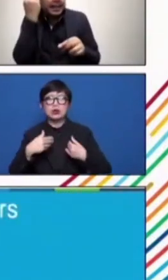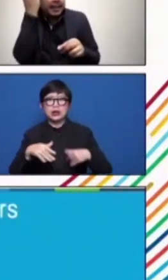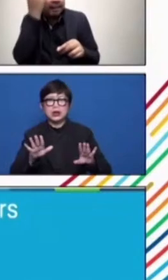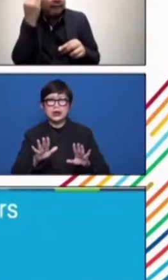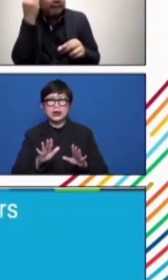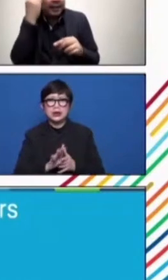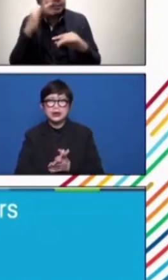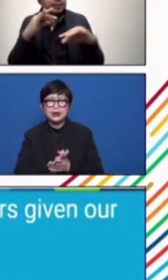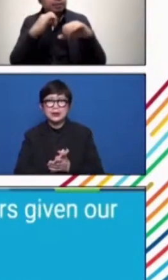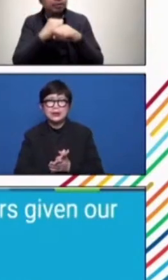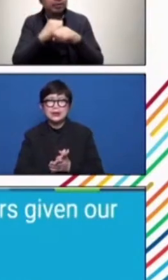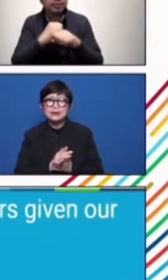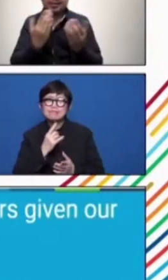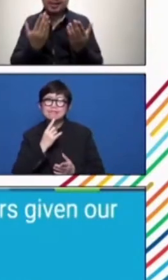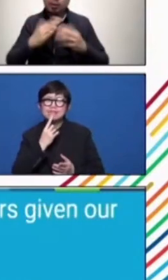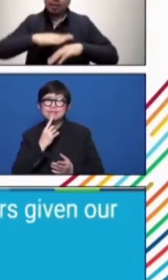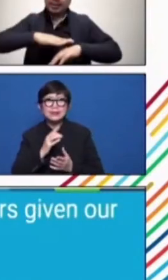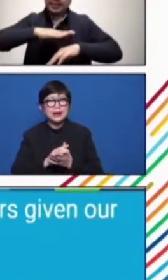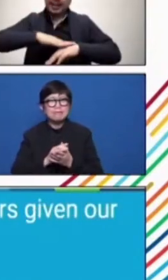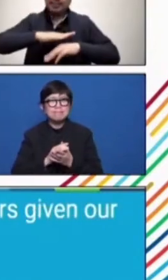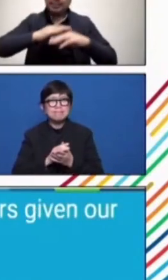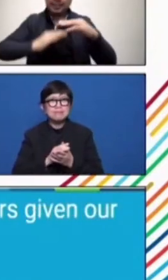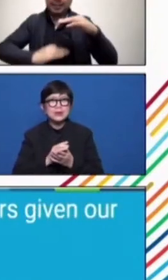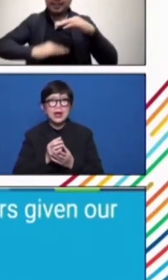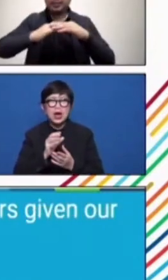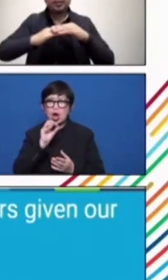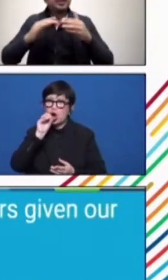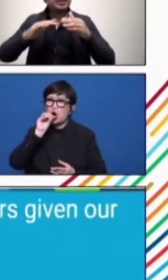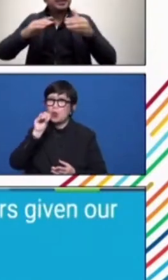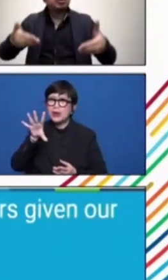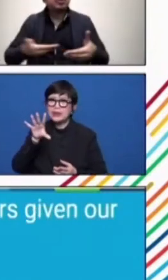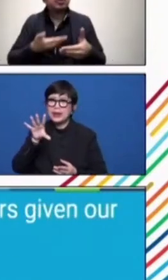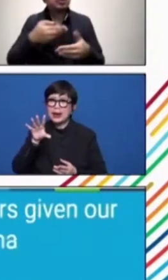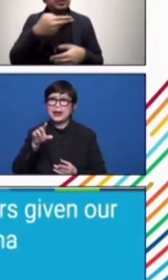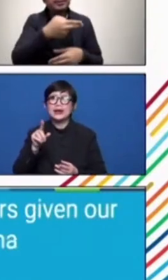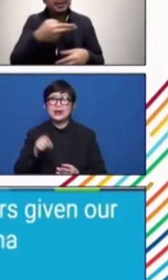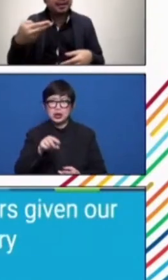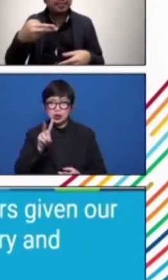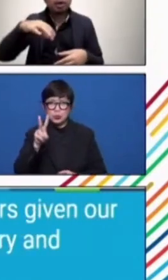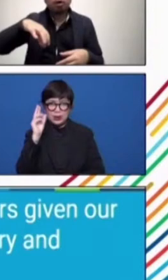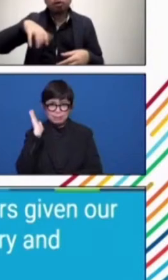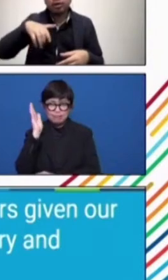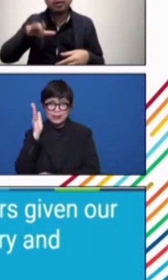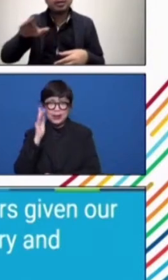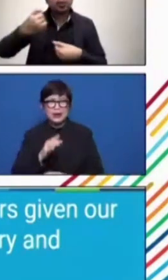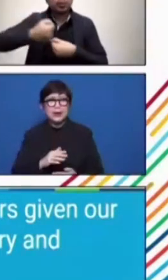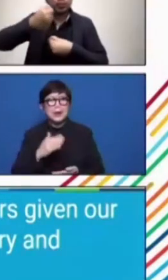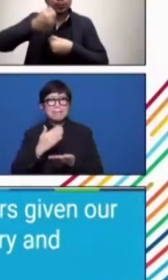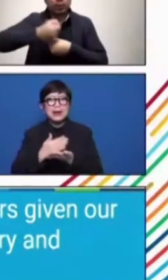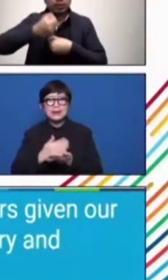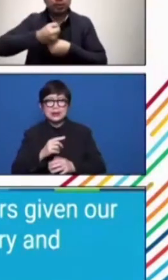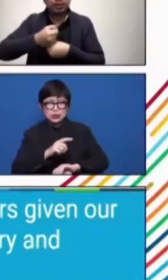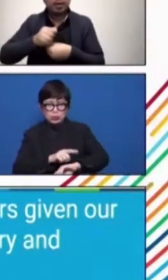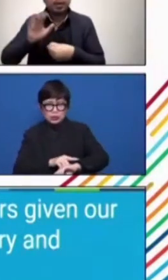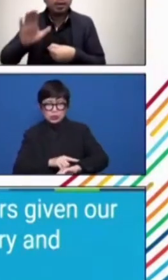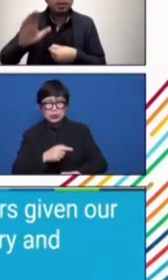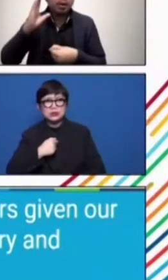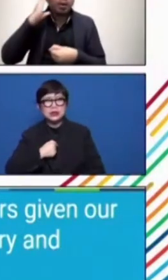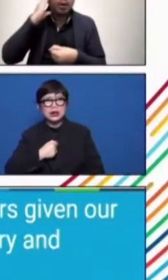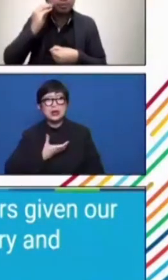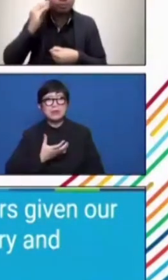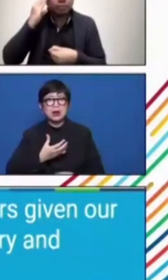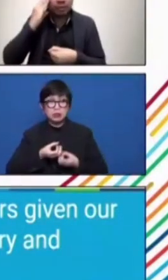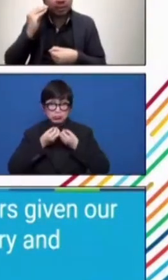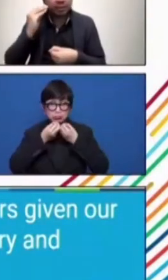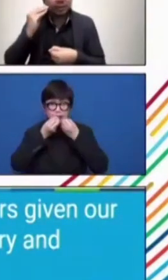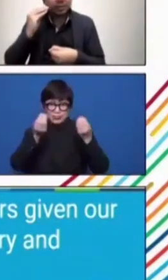our time constraints I'll introduce our participants by name country and relevant position though their experience and bios go